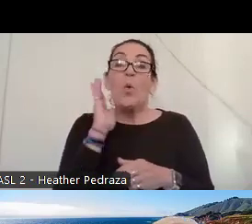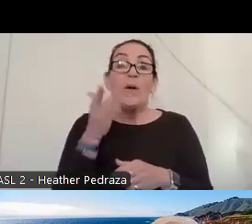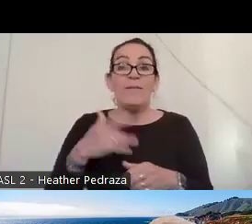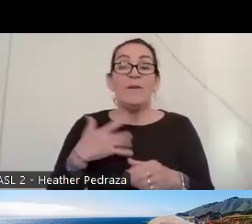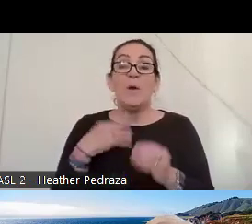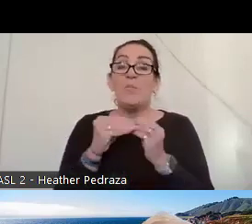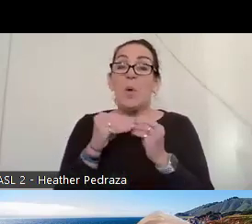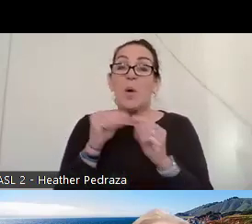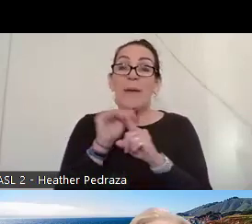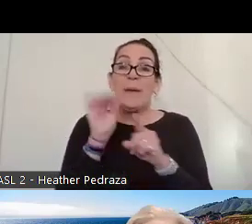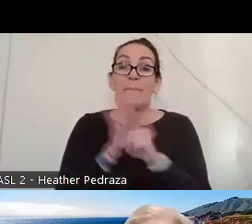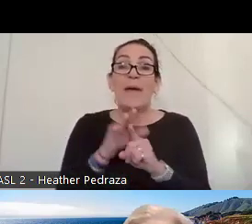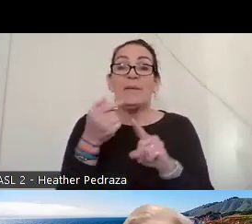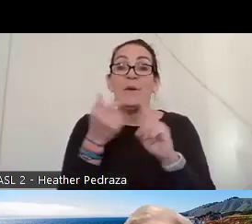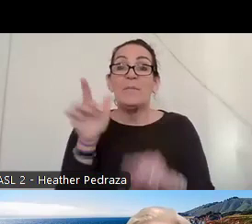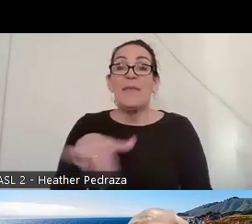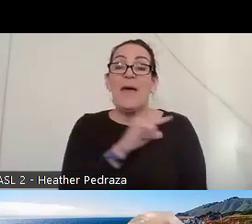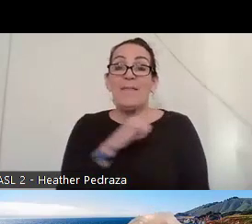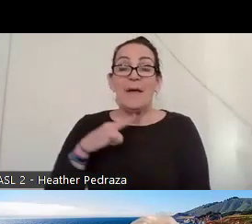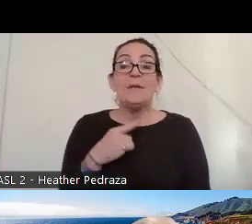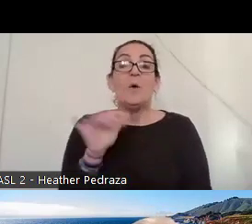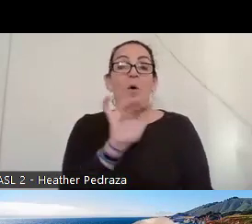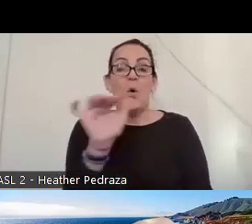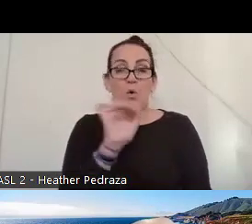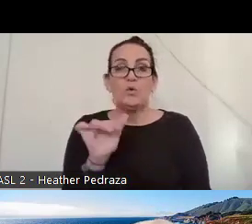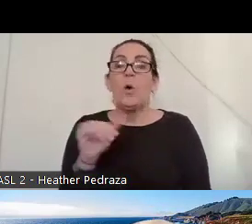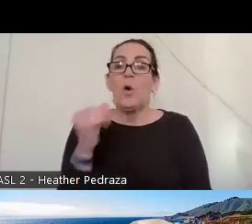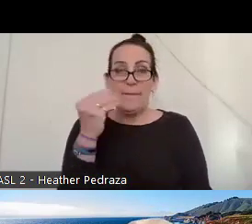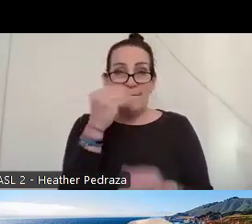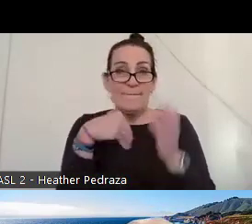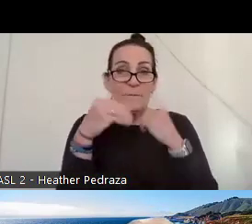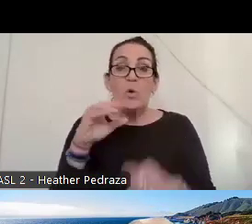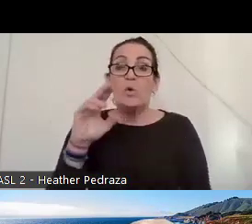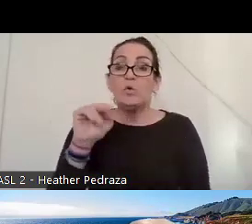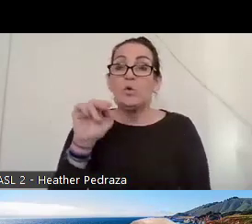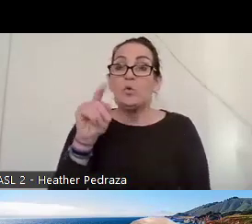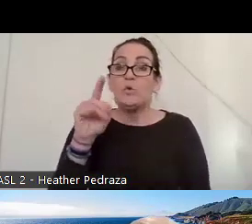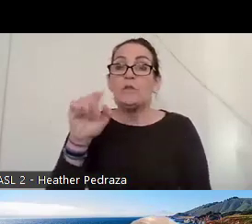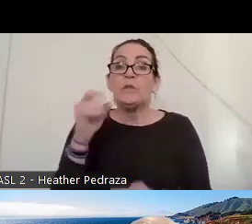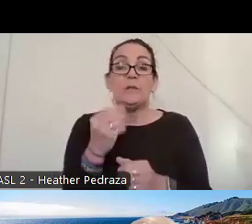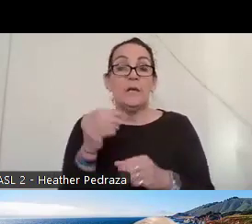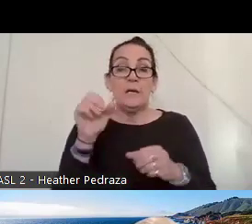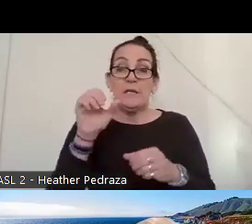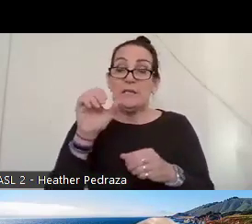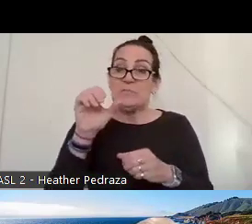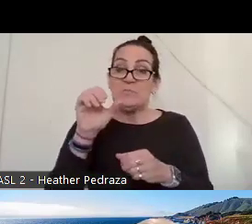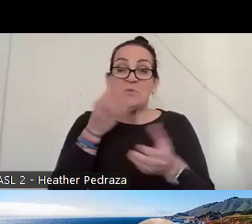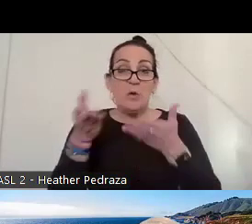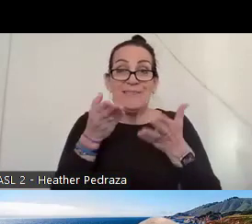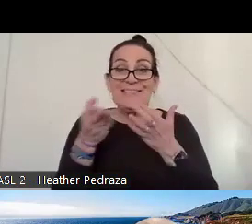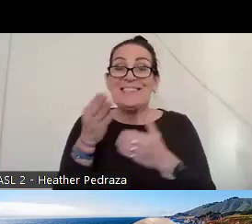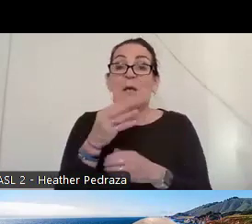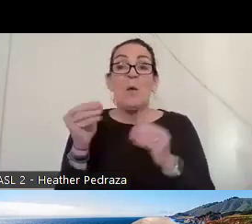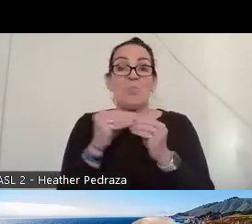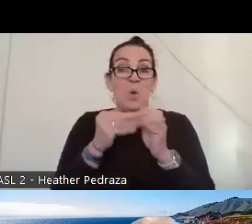We're going to feel it when it comes to nutrition services as well. It's getting a lot more expensive for states to administer CalFresh. So we're